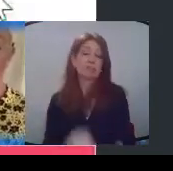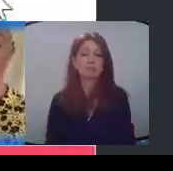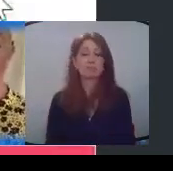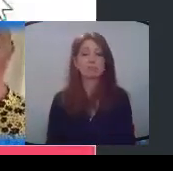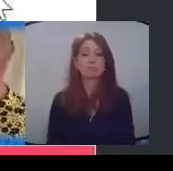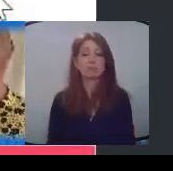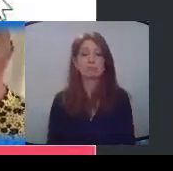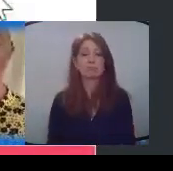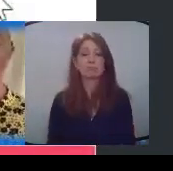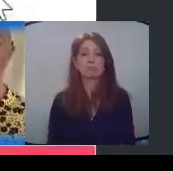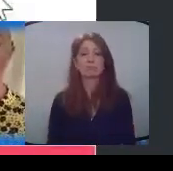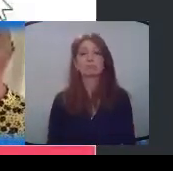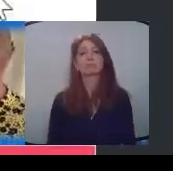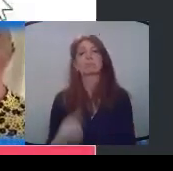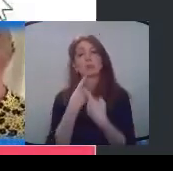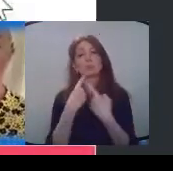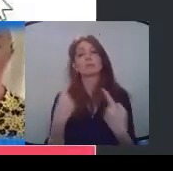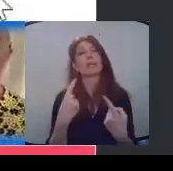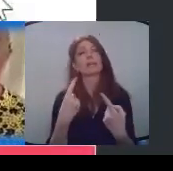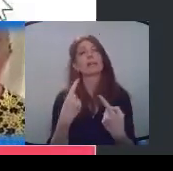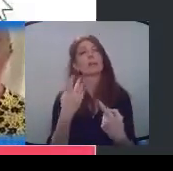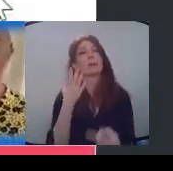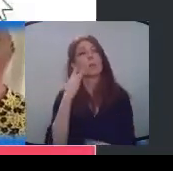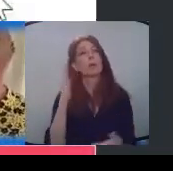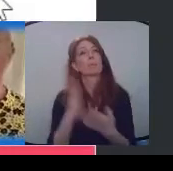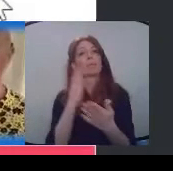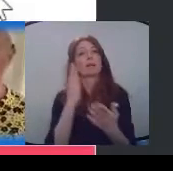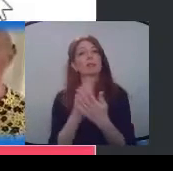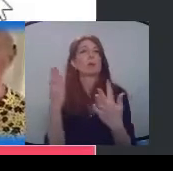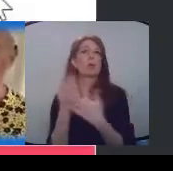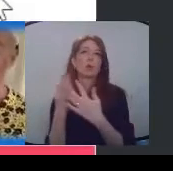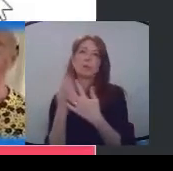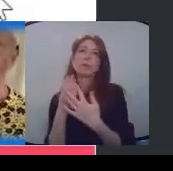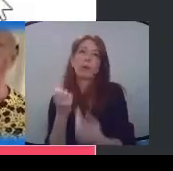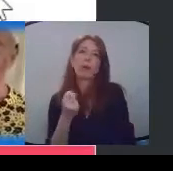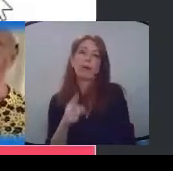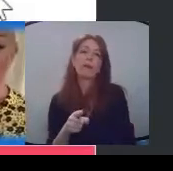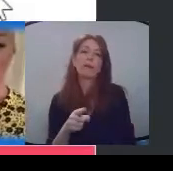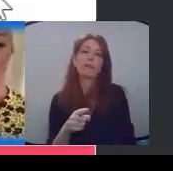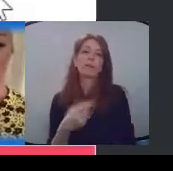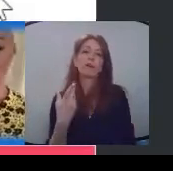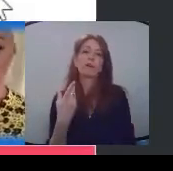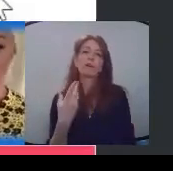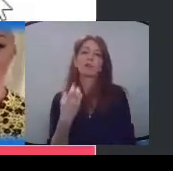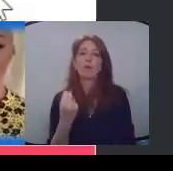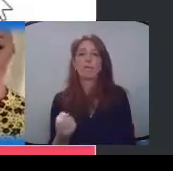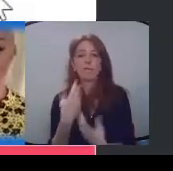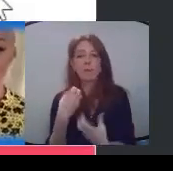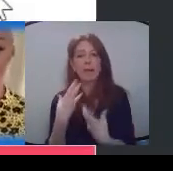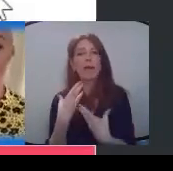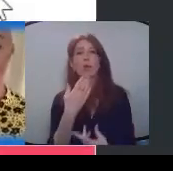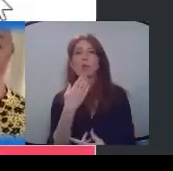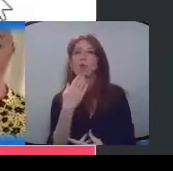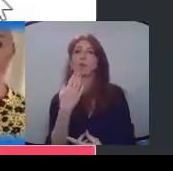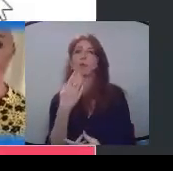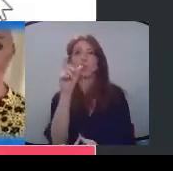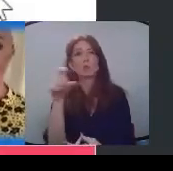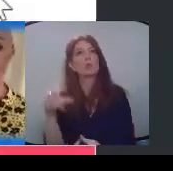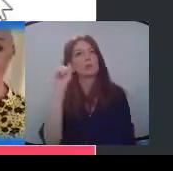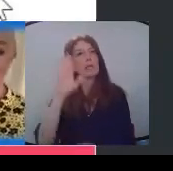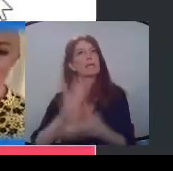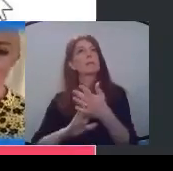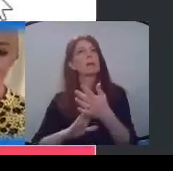So I also want to call out when it comes to making sure that we are inclusive. So we get a lot of feedback that our UX, UI, and like our user experience is very easy.